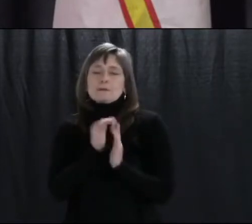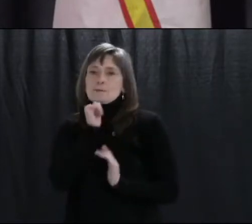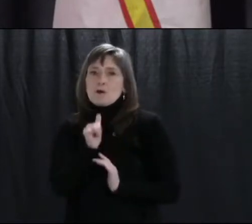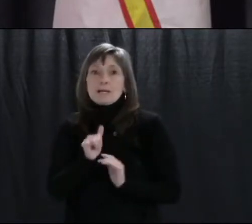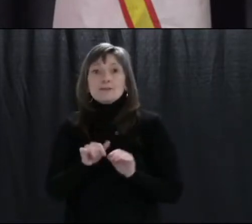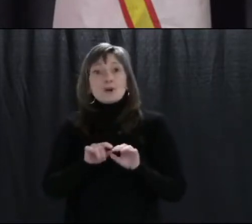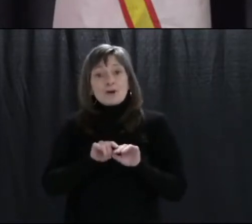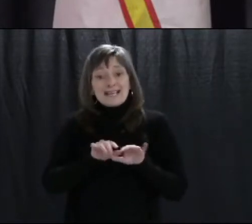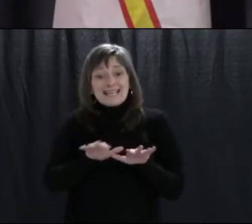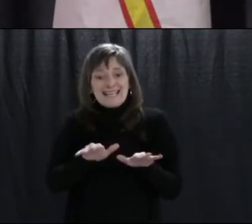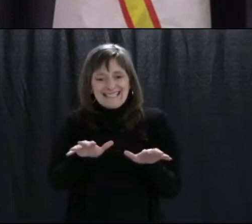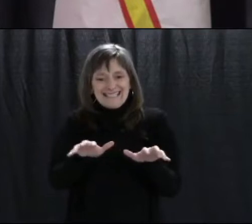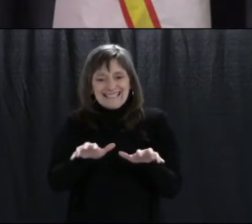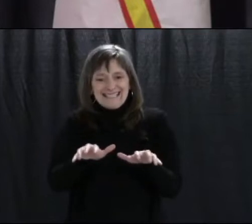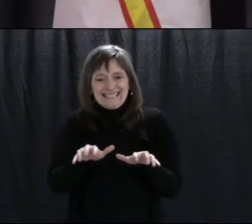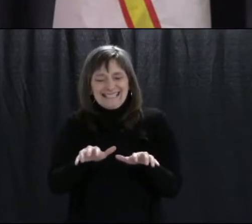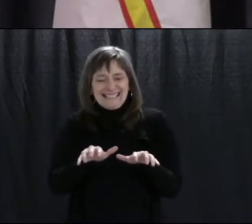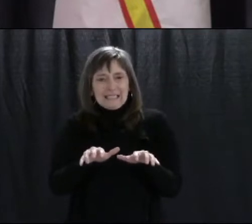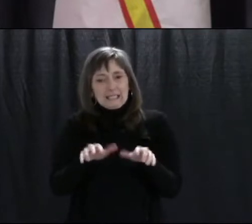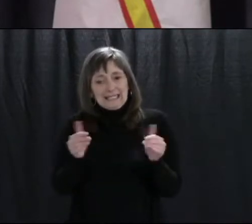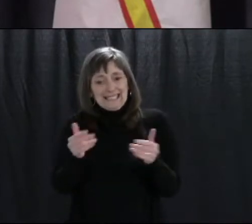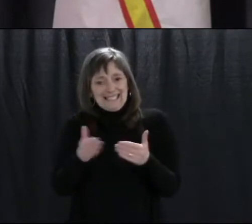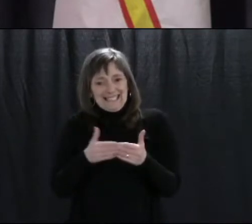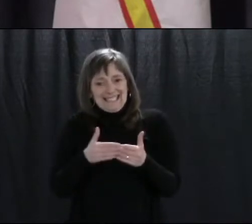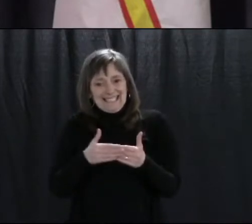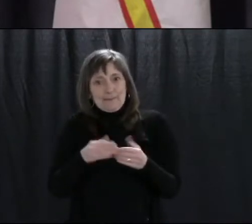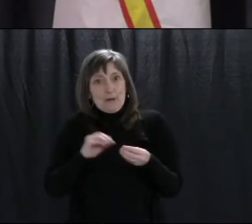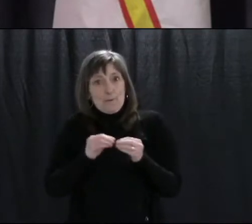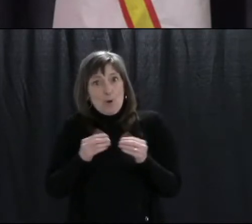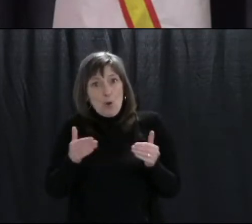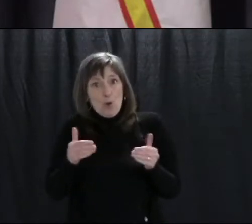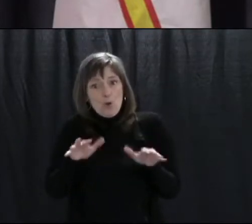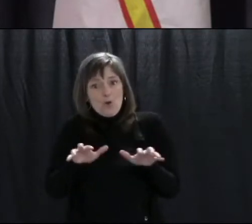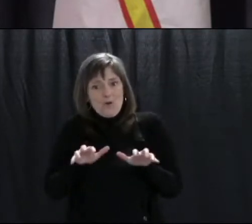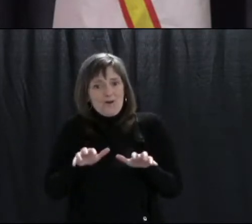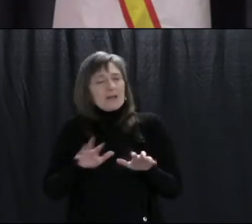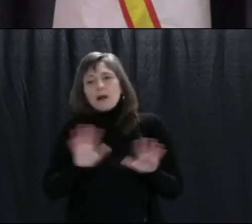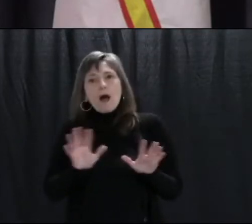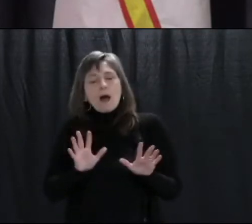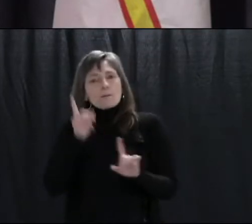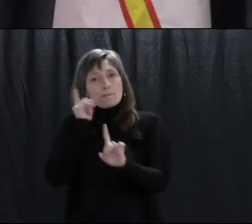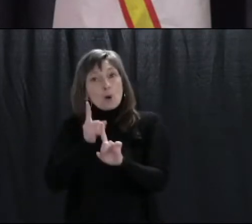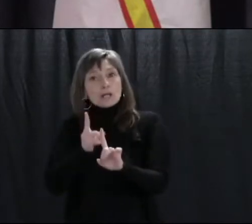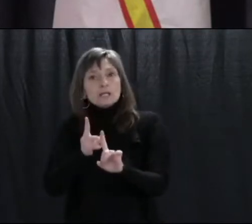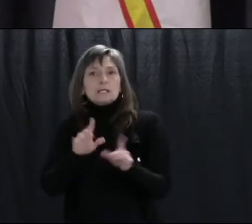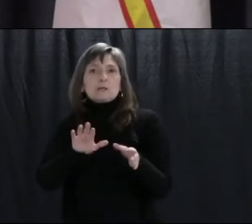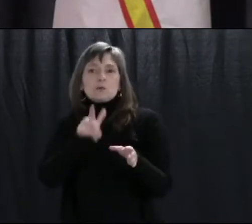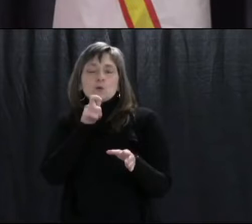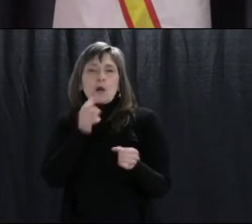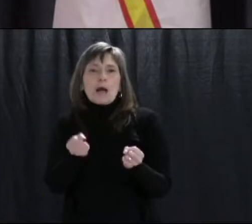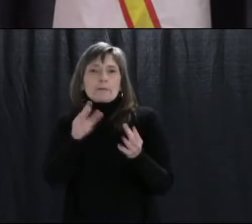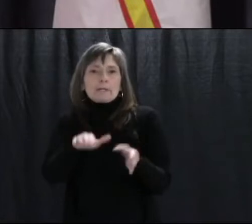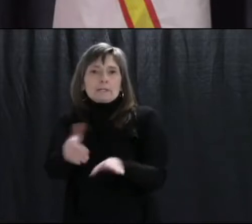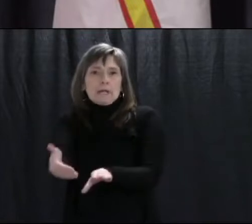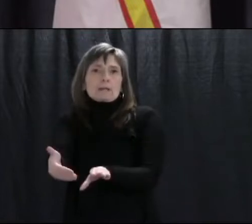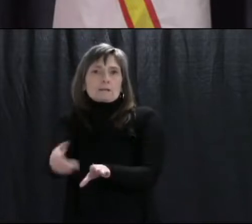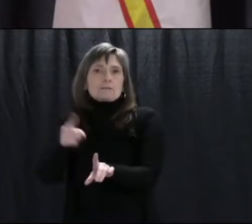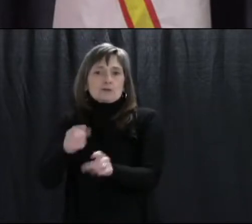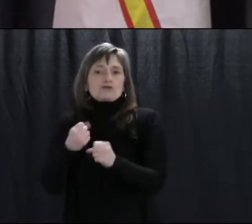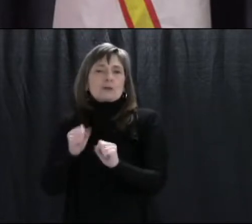spread, there's lives at risk. So as our Chief Medical Officer said, the time is